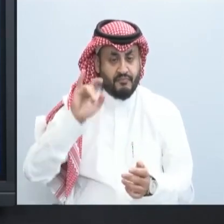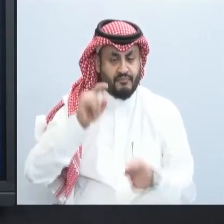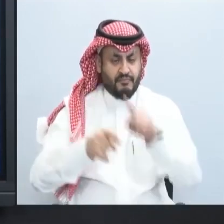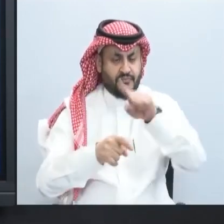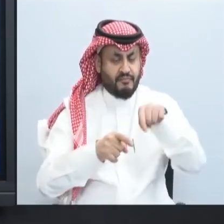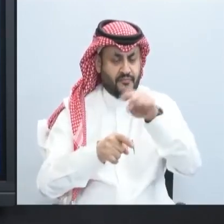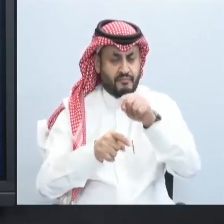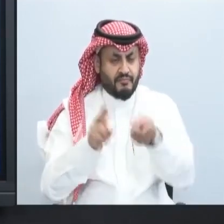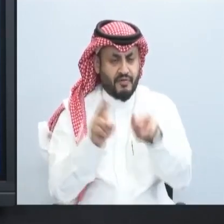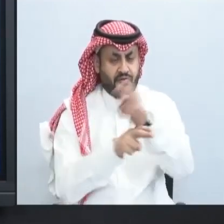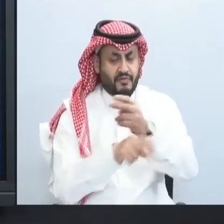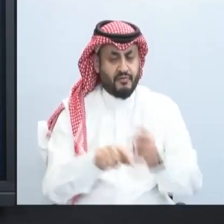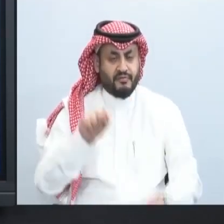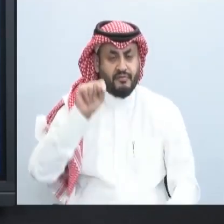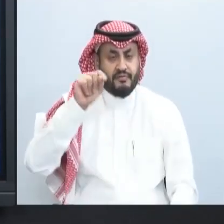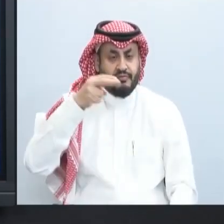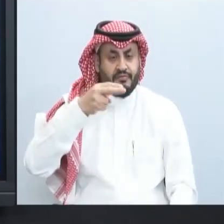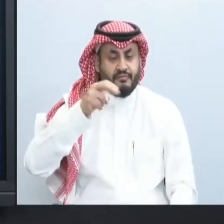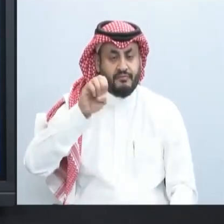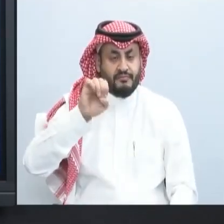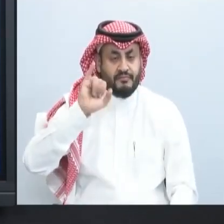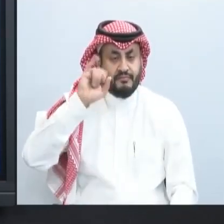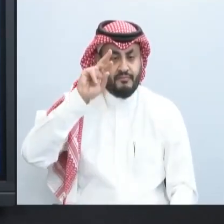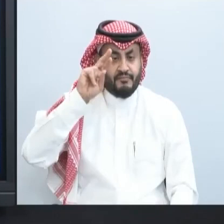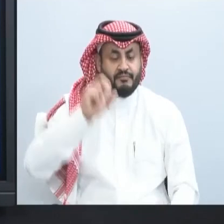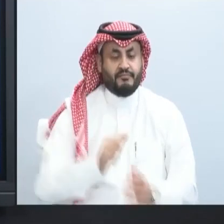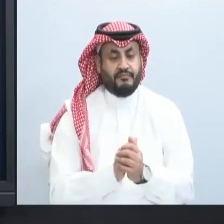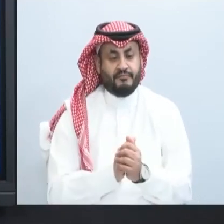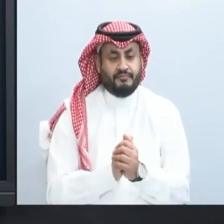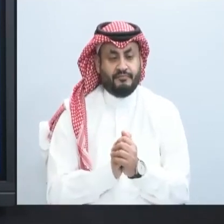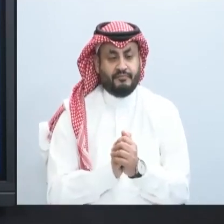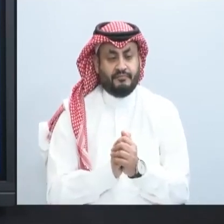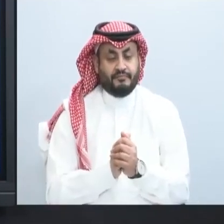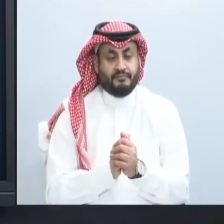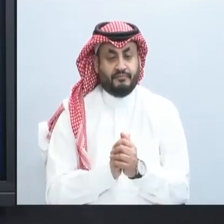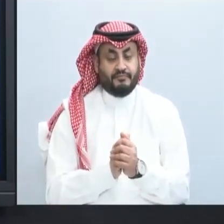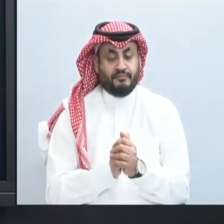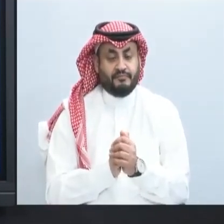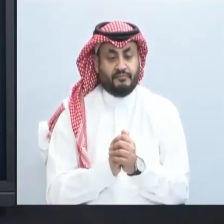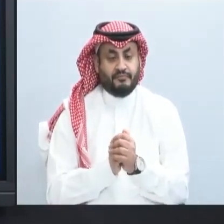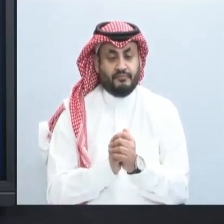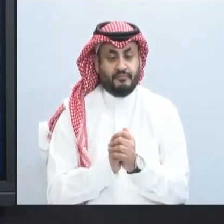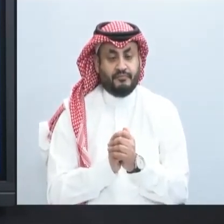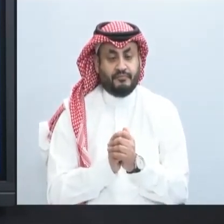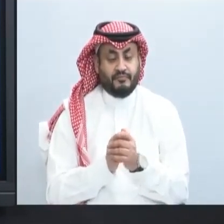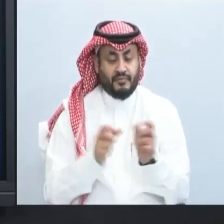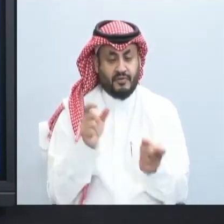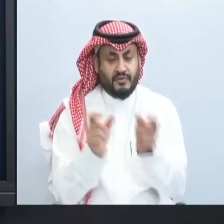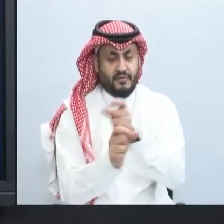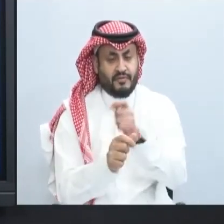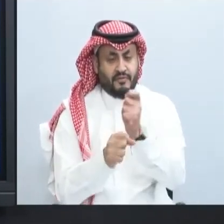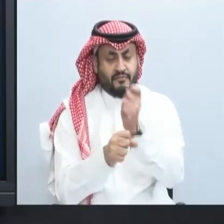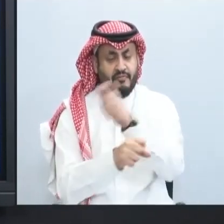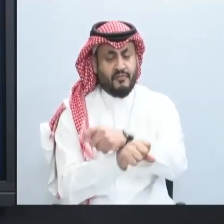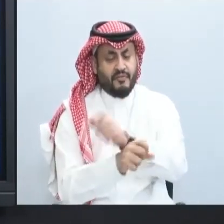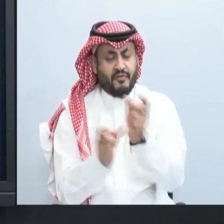say their father drove them. Try it. It will be more interesting to change the